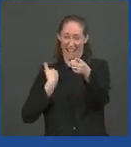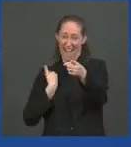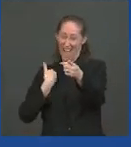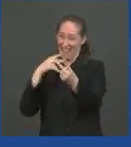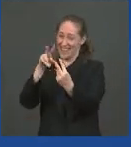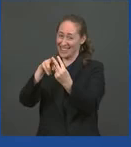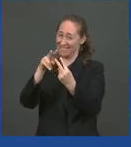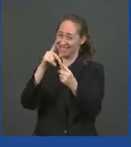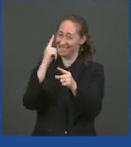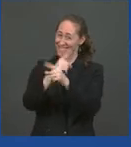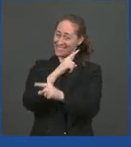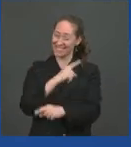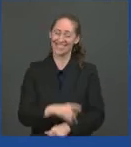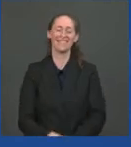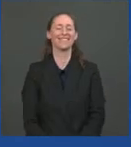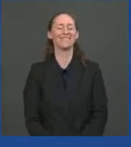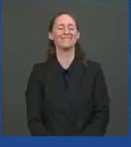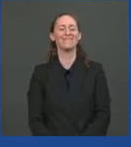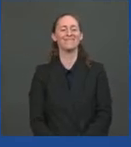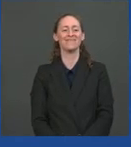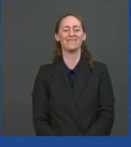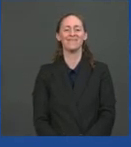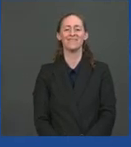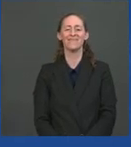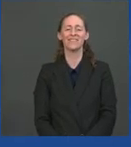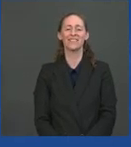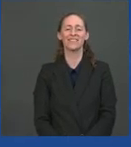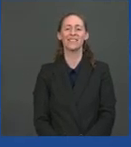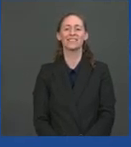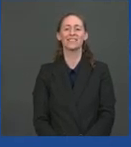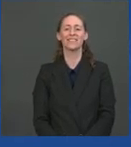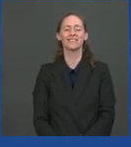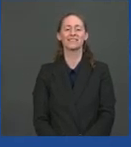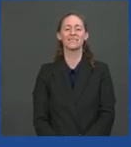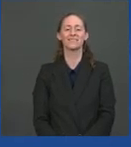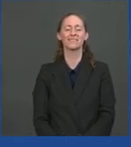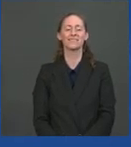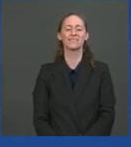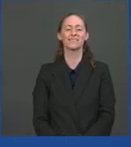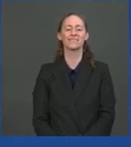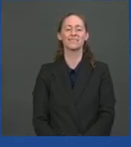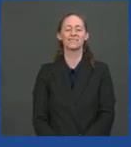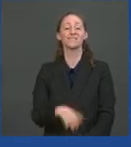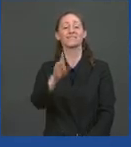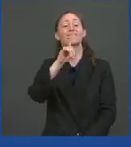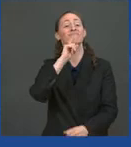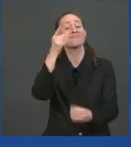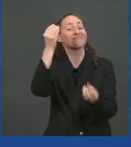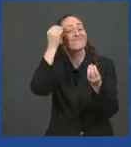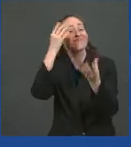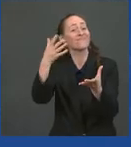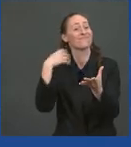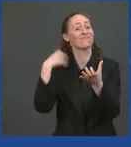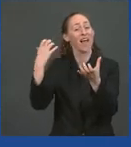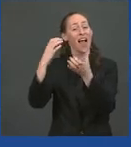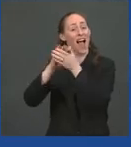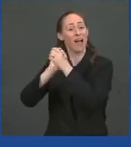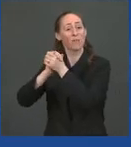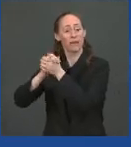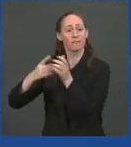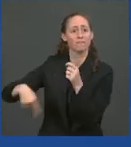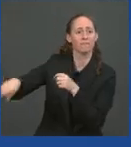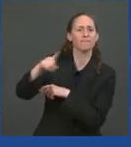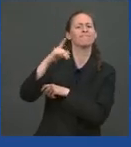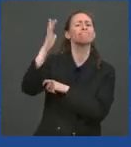And while he couldn't be here today, I also want to congratulate the team's previous owner and dear friend